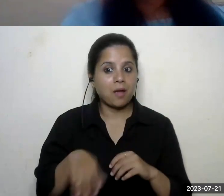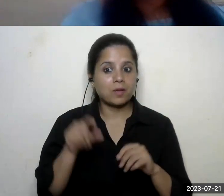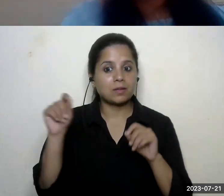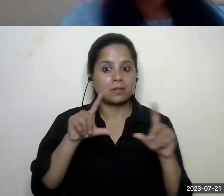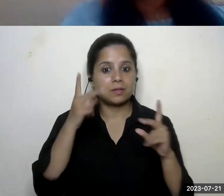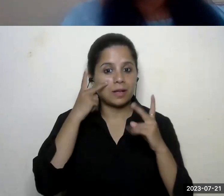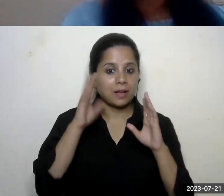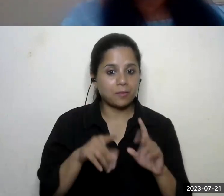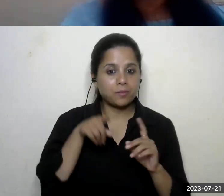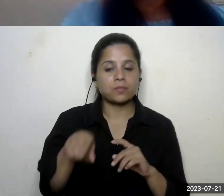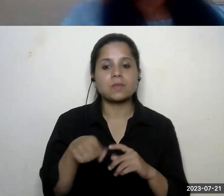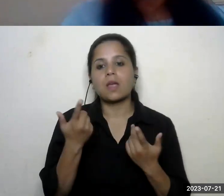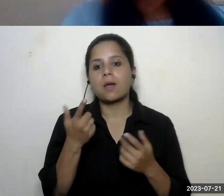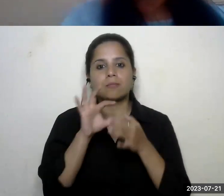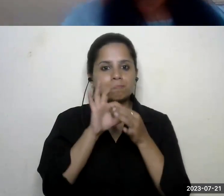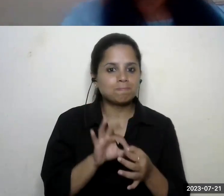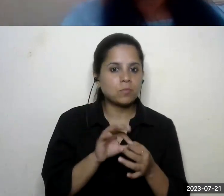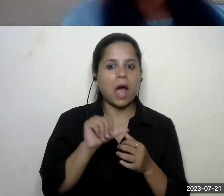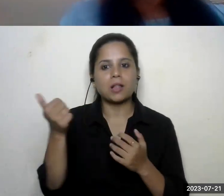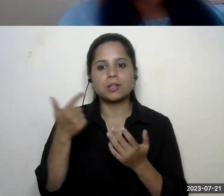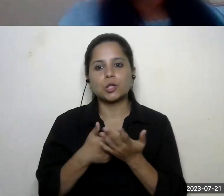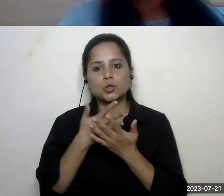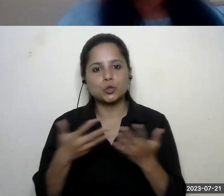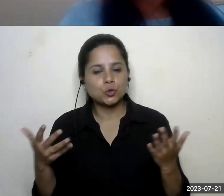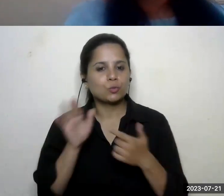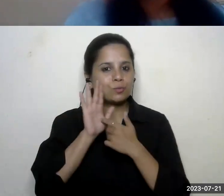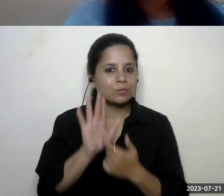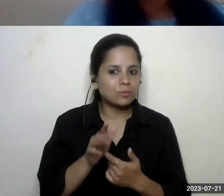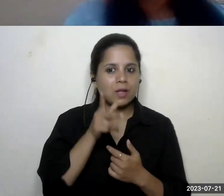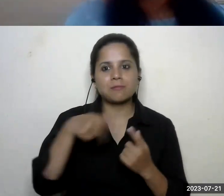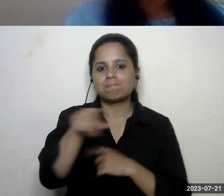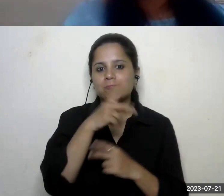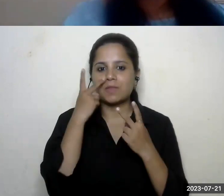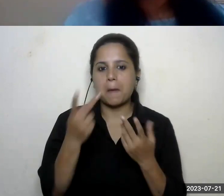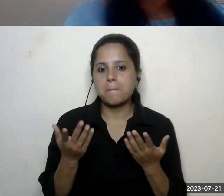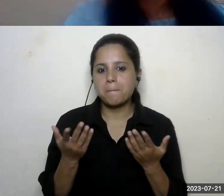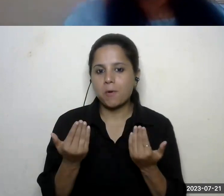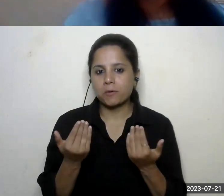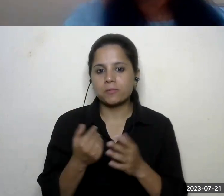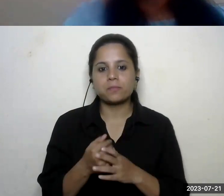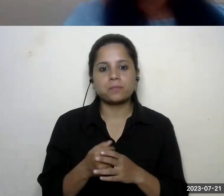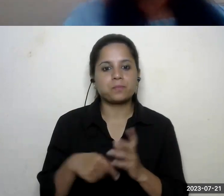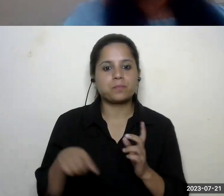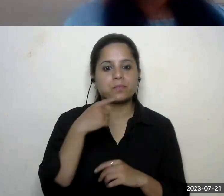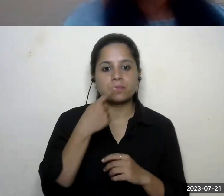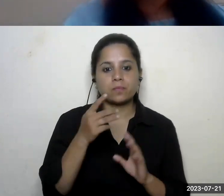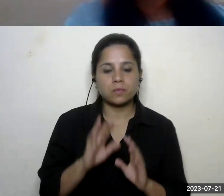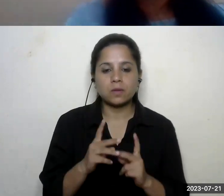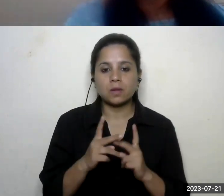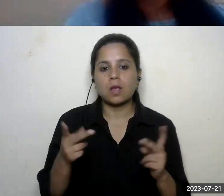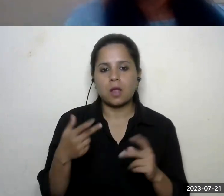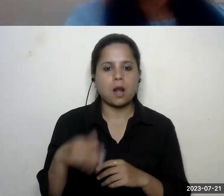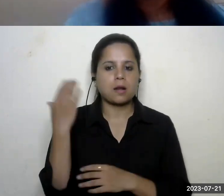in terms of the references and other resources that we could look at? We will also be uploading this